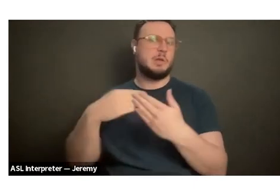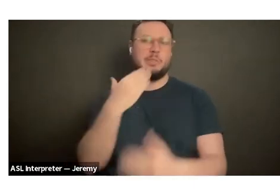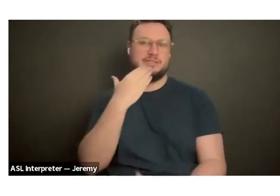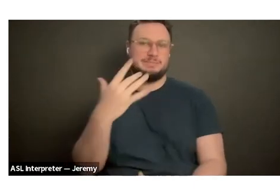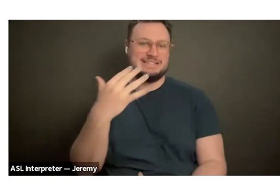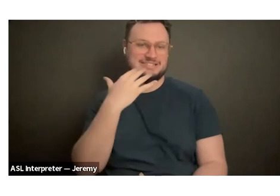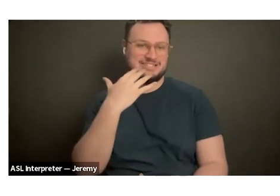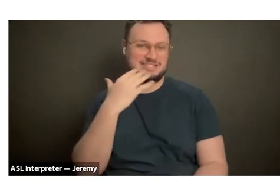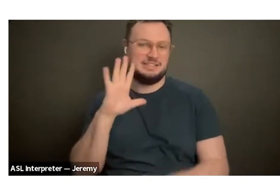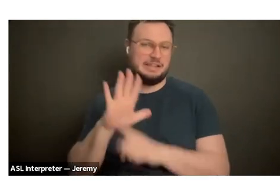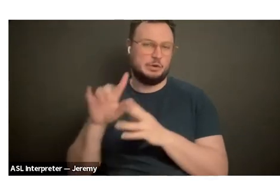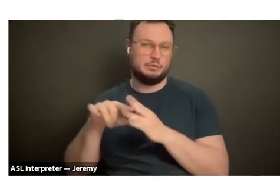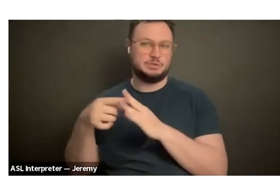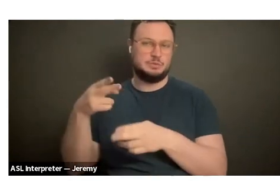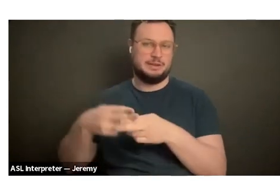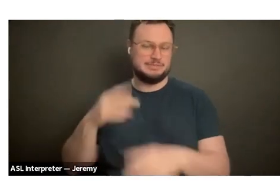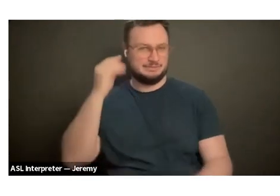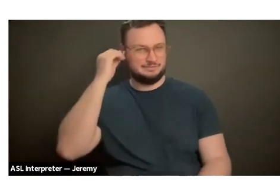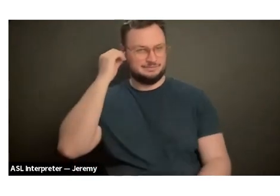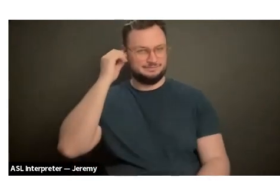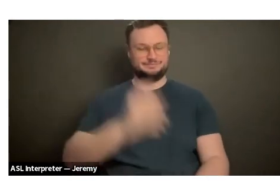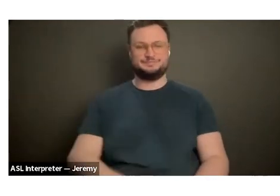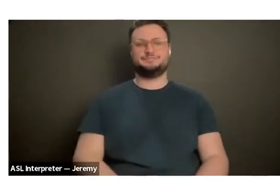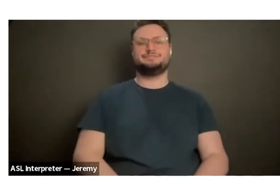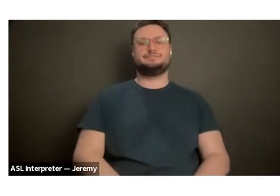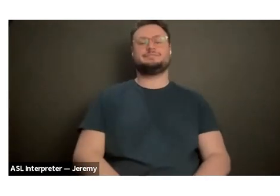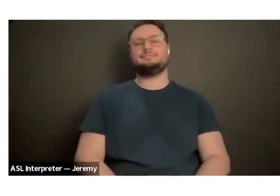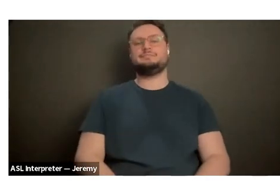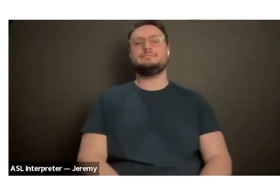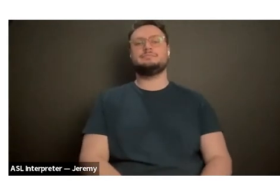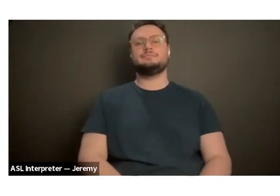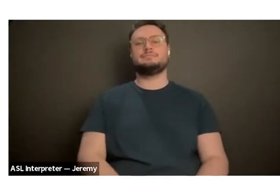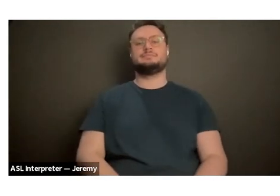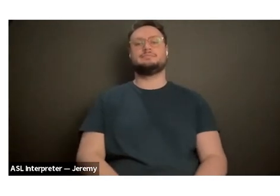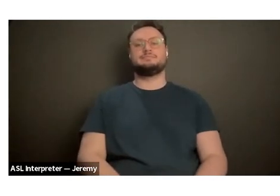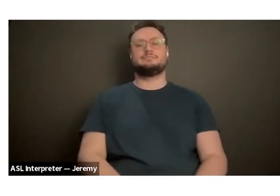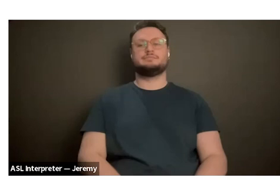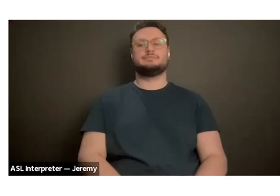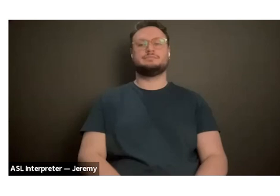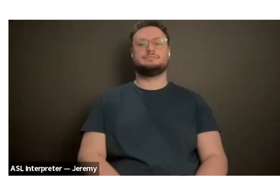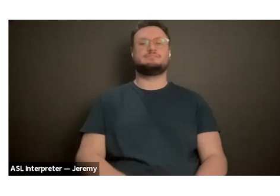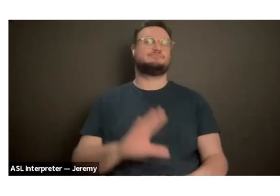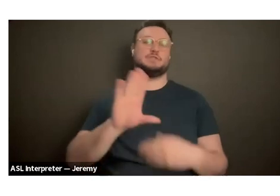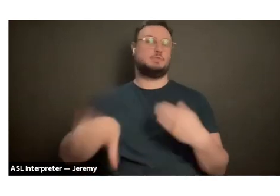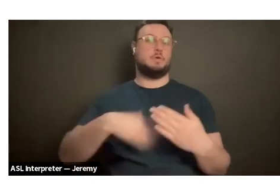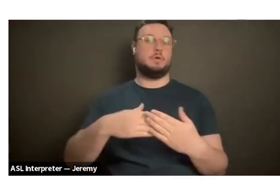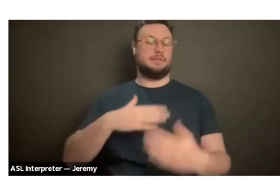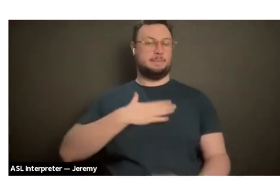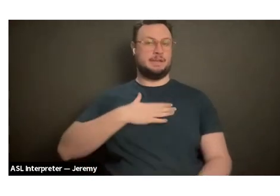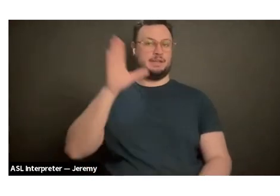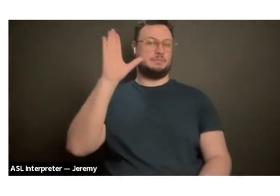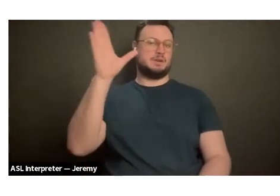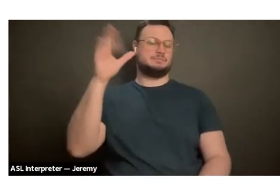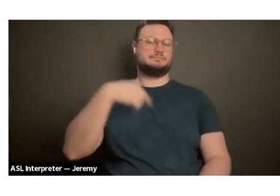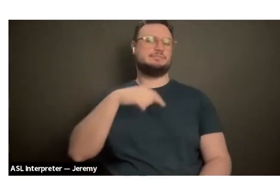slide, please. So, like all of my clients, all of my presentations, I always love to